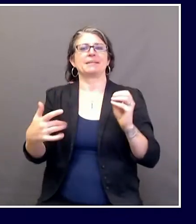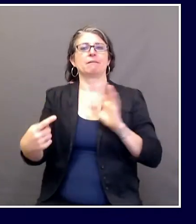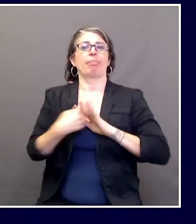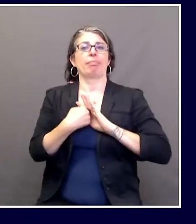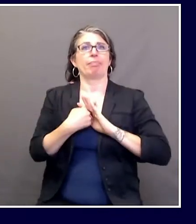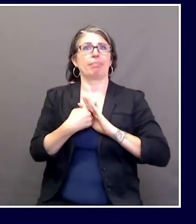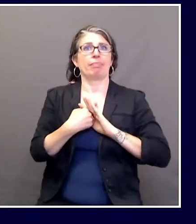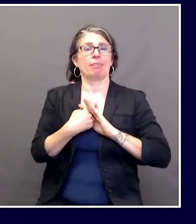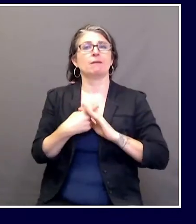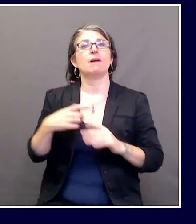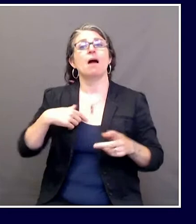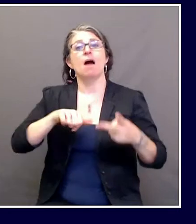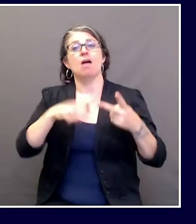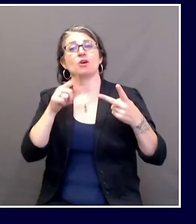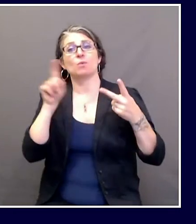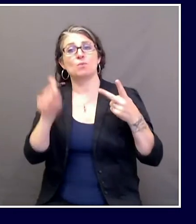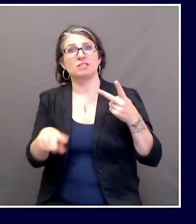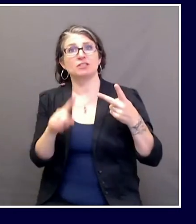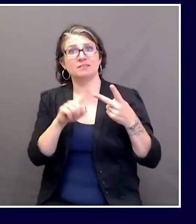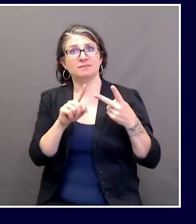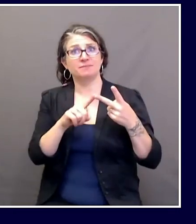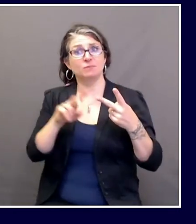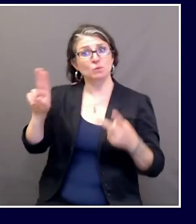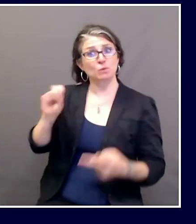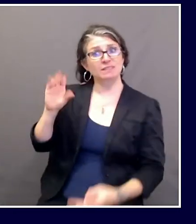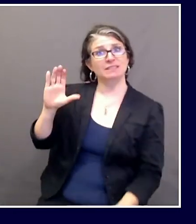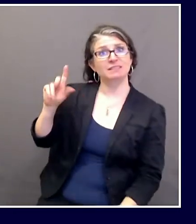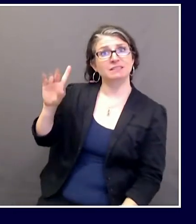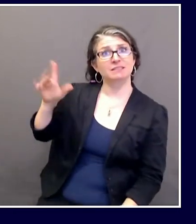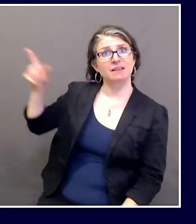and more information about them, whatever is available.